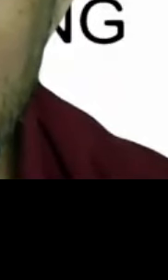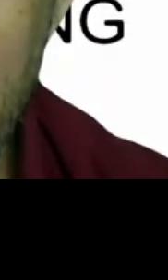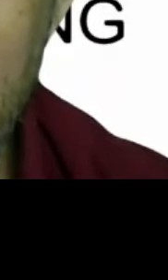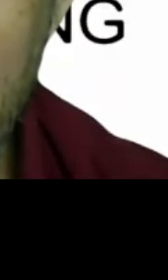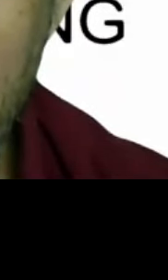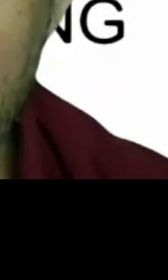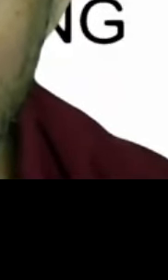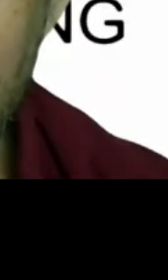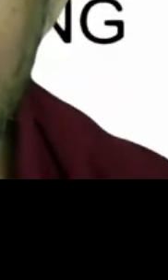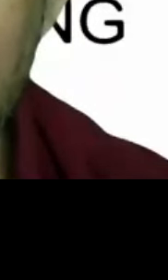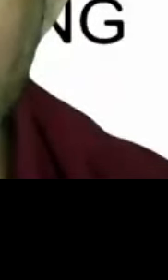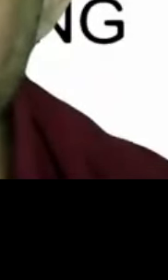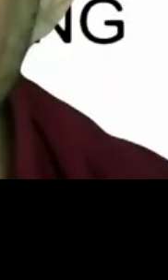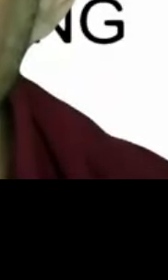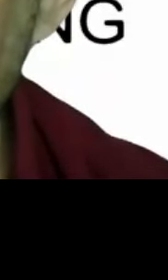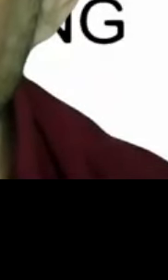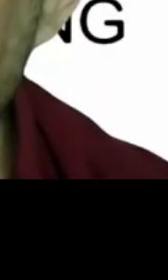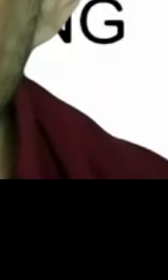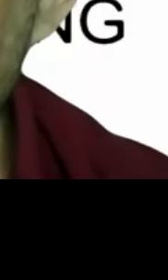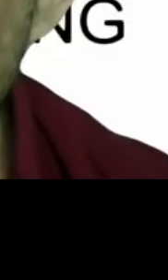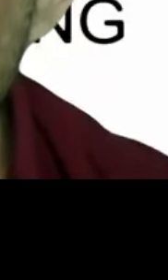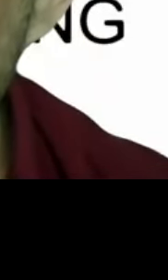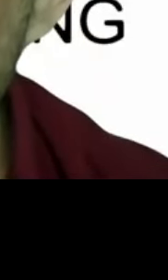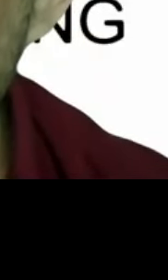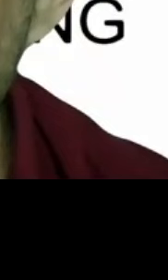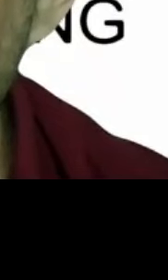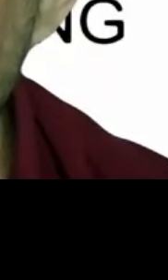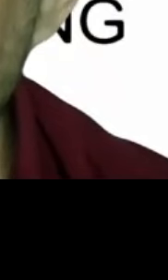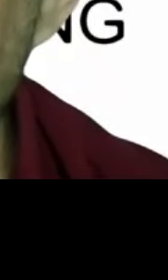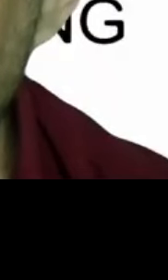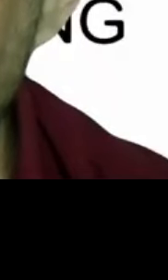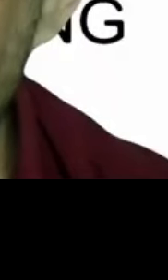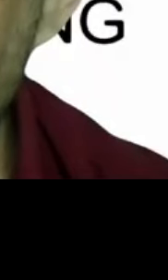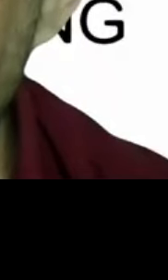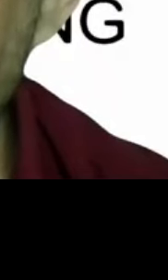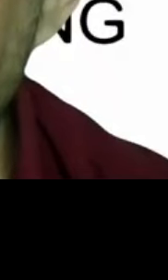But it's good to say that they were the first